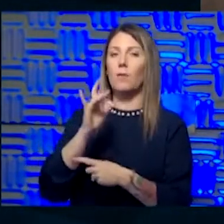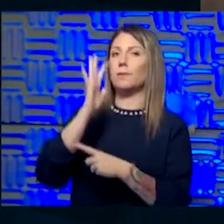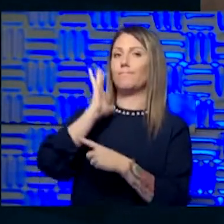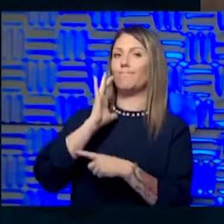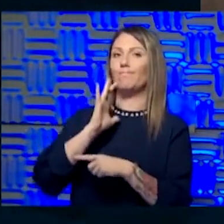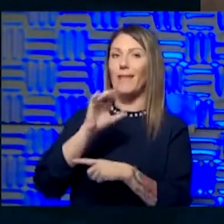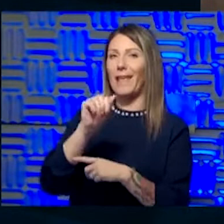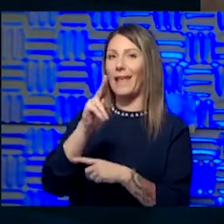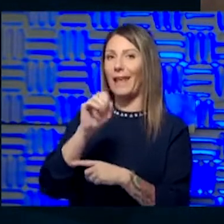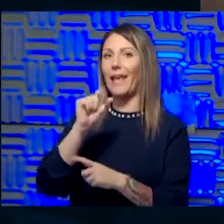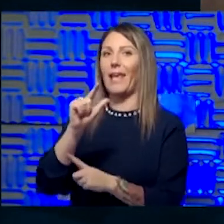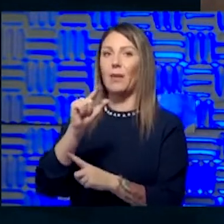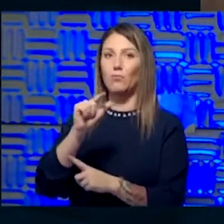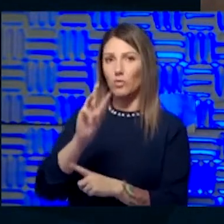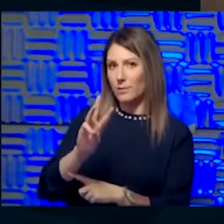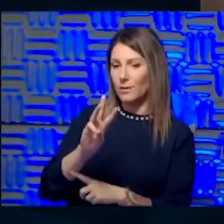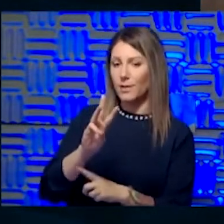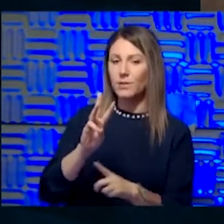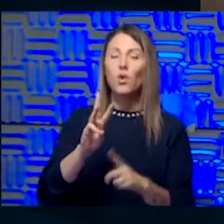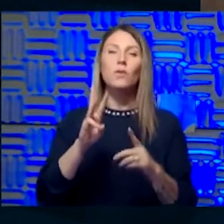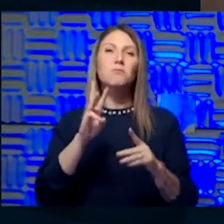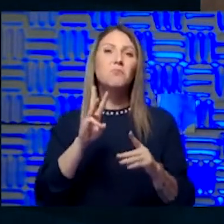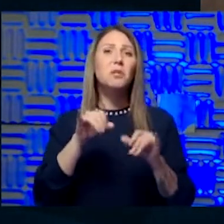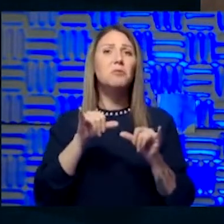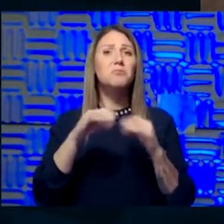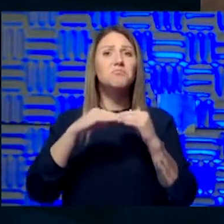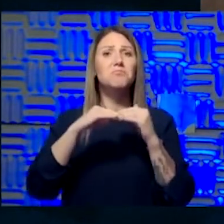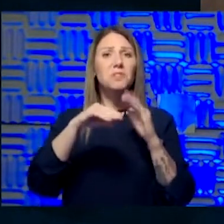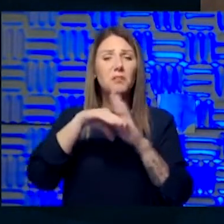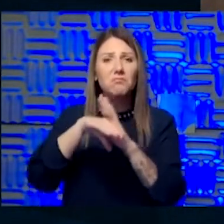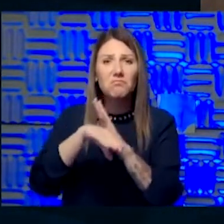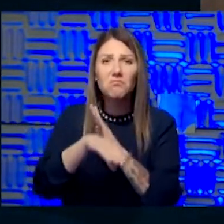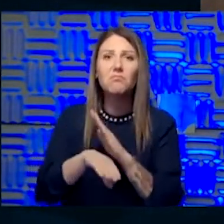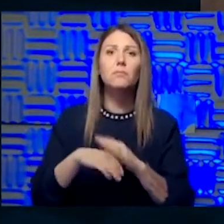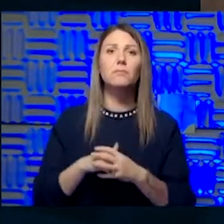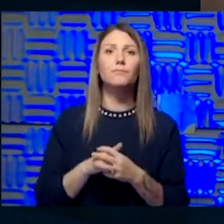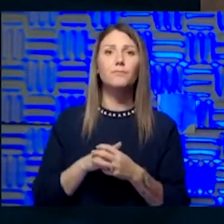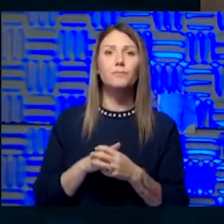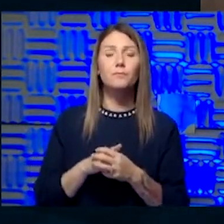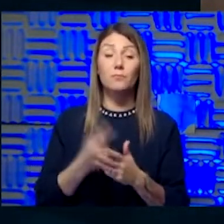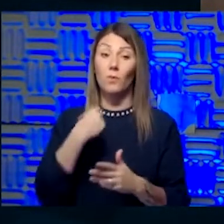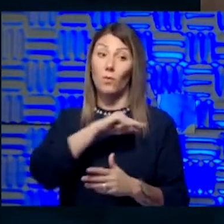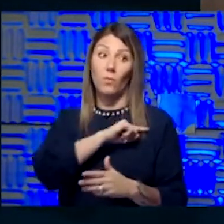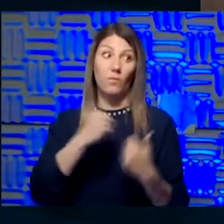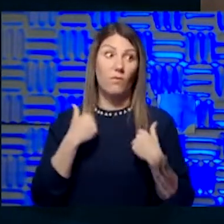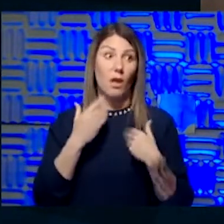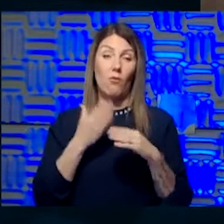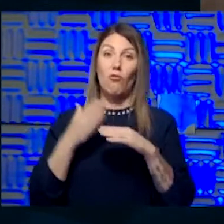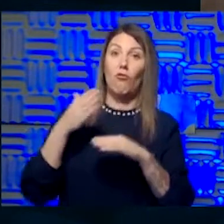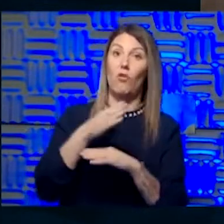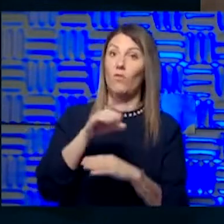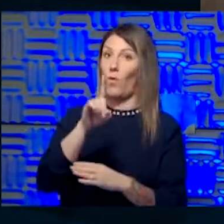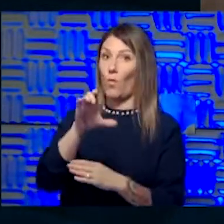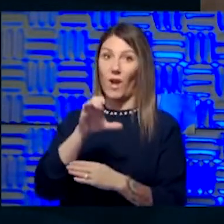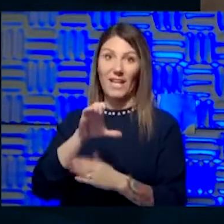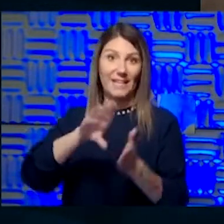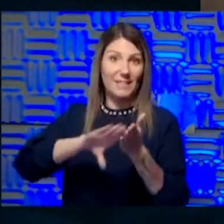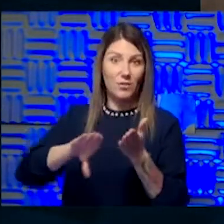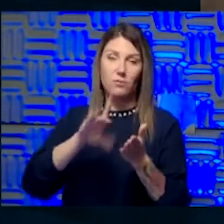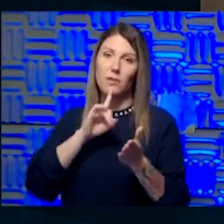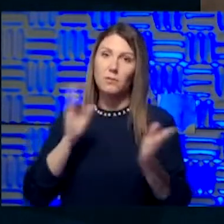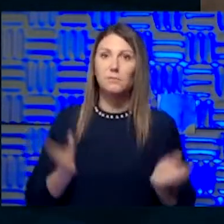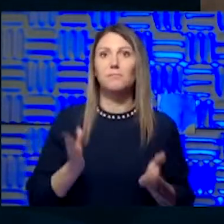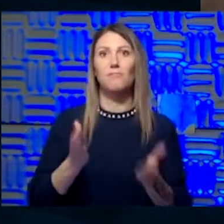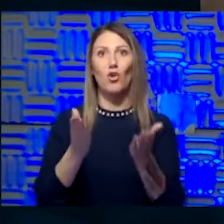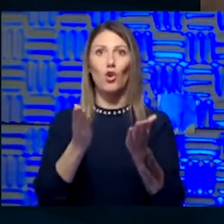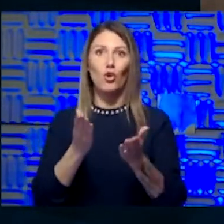So we've had a steady decrease since then. We've had well over 100 discharges, which is always encouraging to the frontline staff to